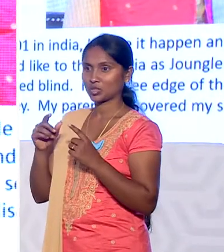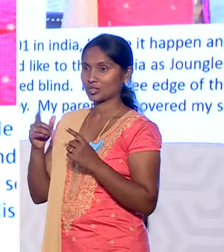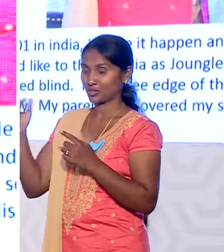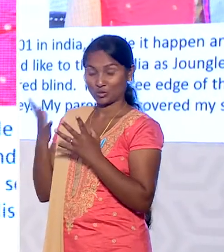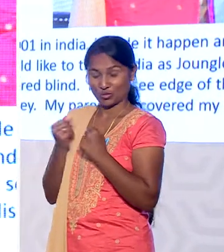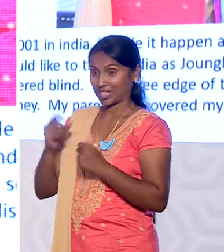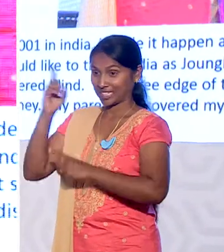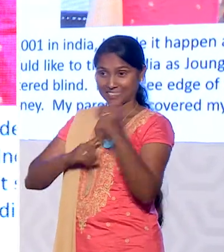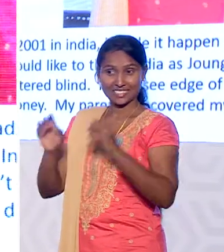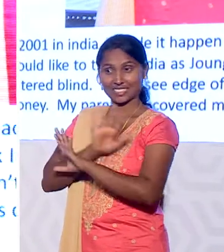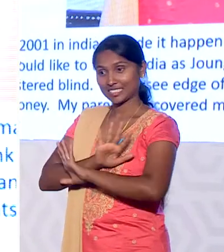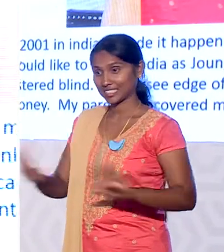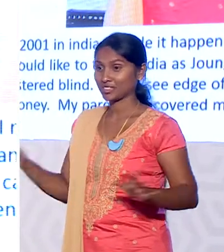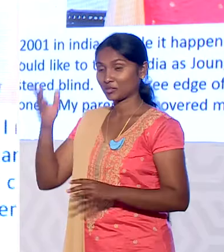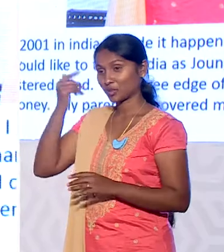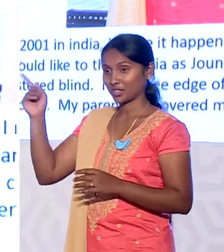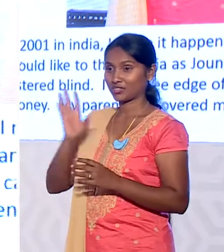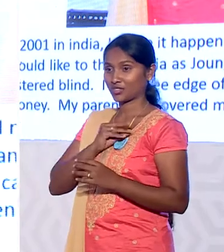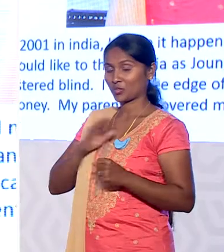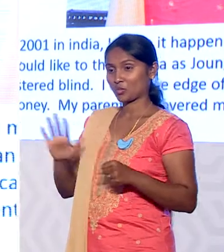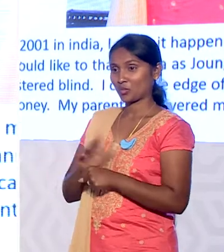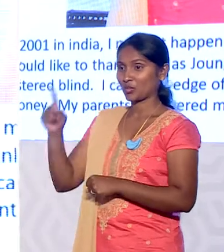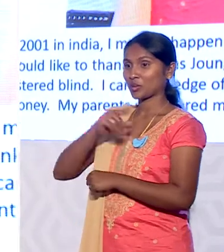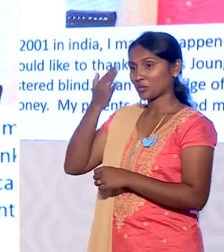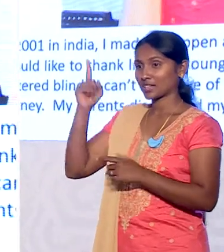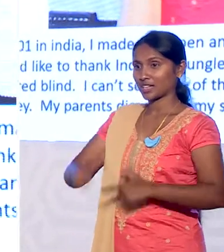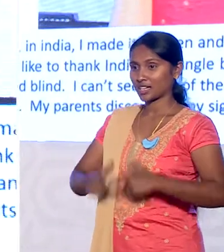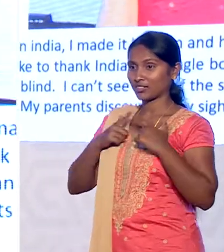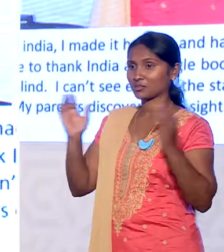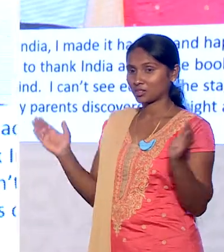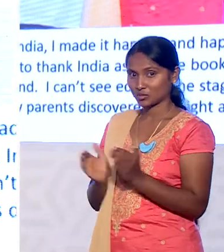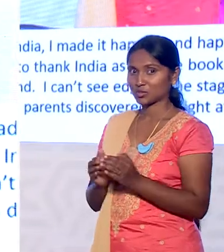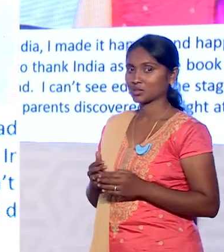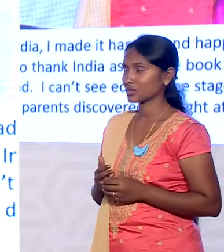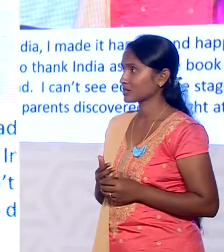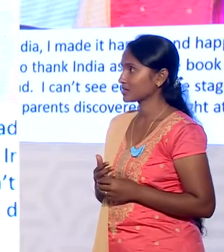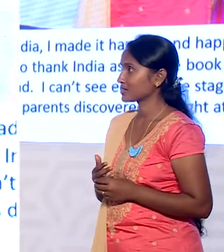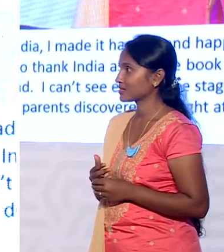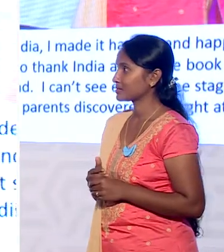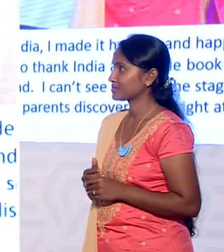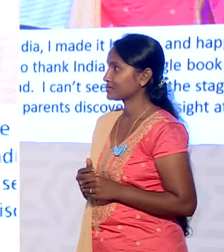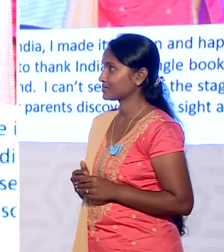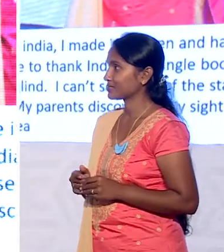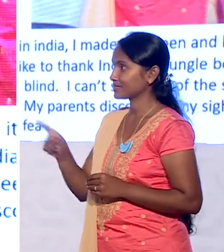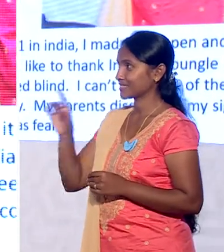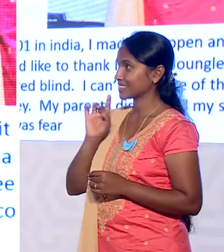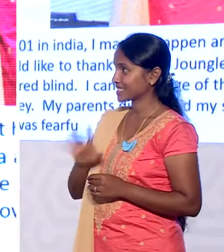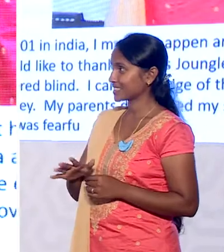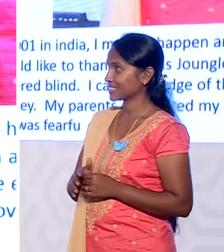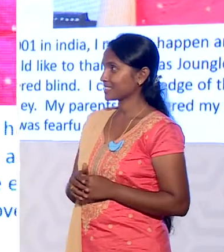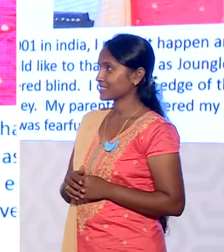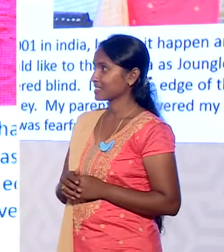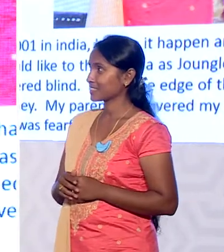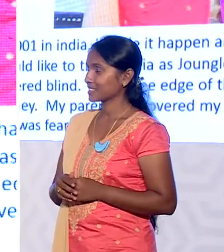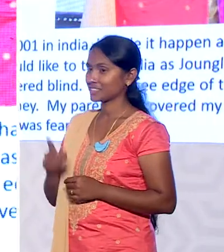disabled because I was fearful that my world would be small and I could not belong. And so I hid it for